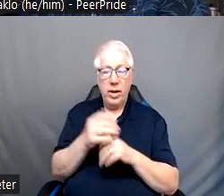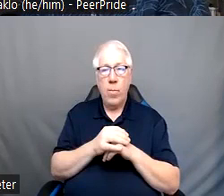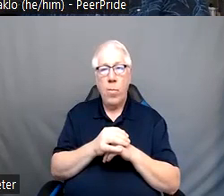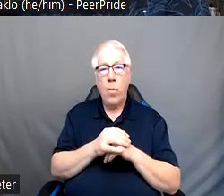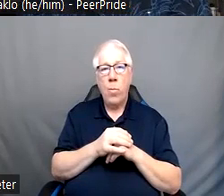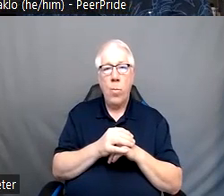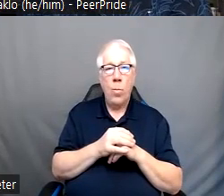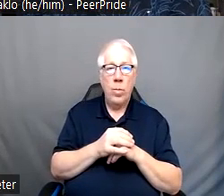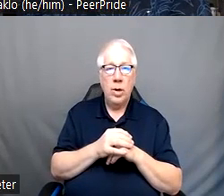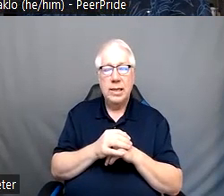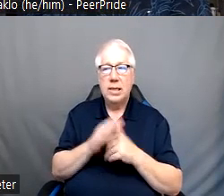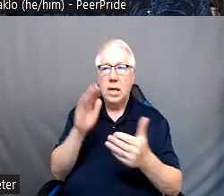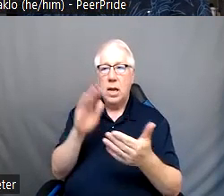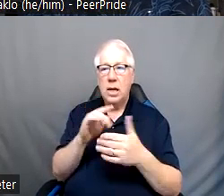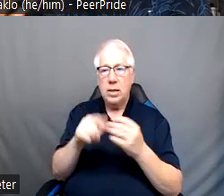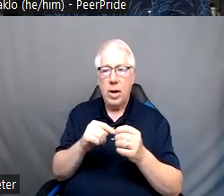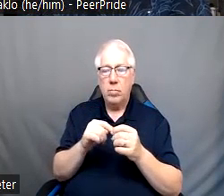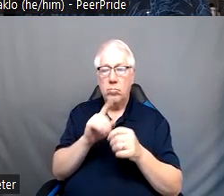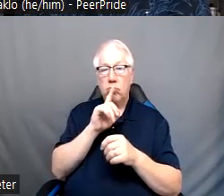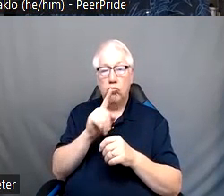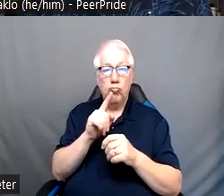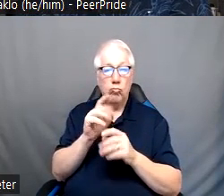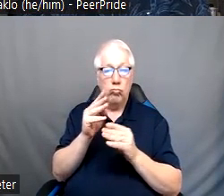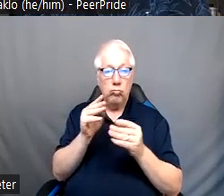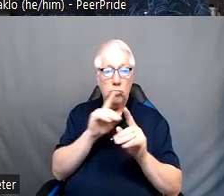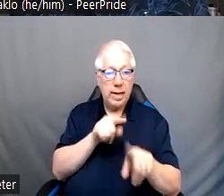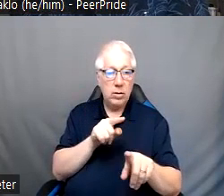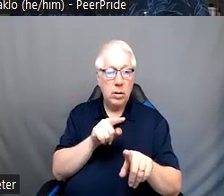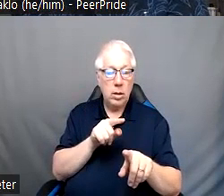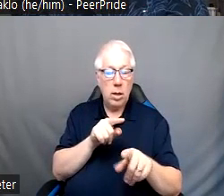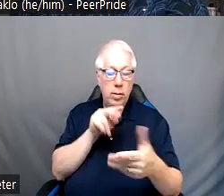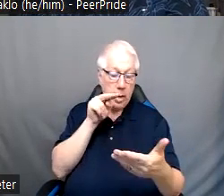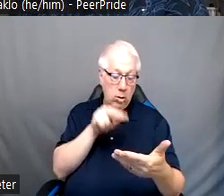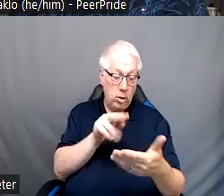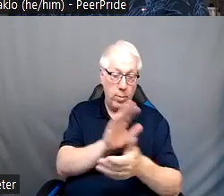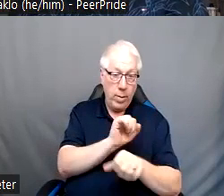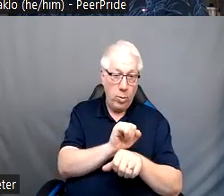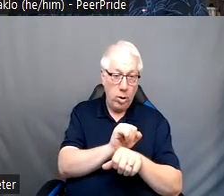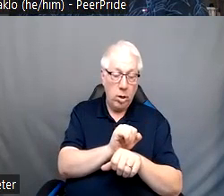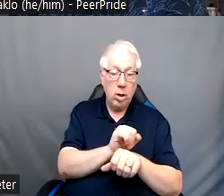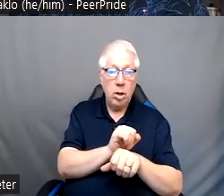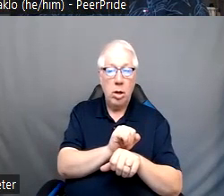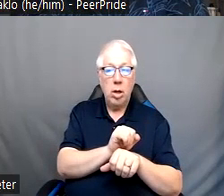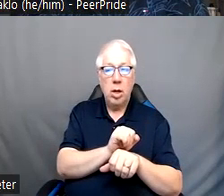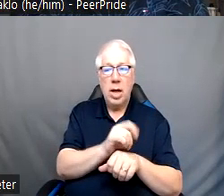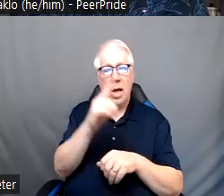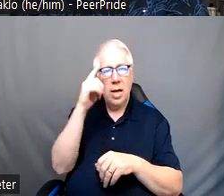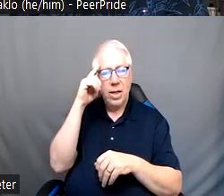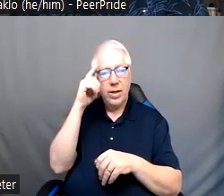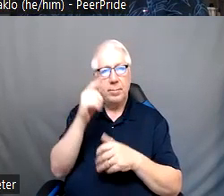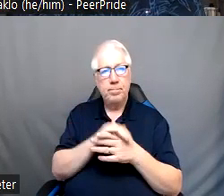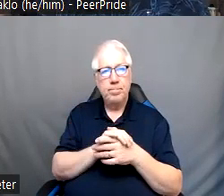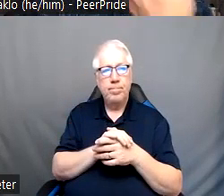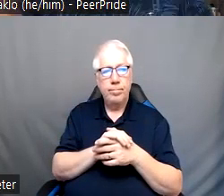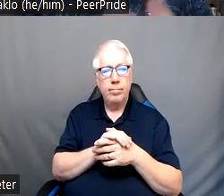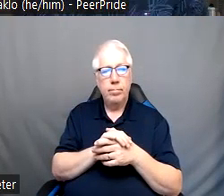thing that is less about, practical solutions around like looking at your paperwork, right, is I think that,